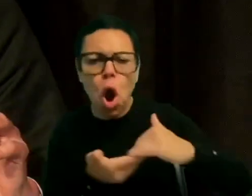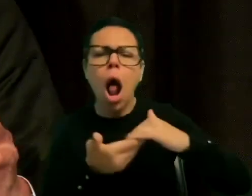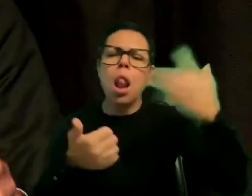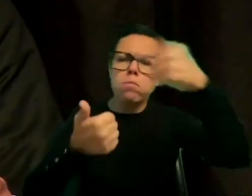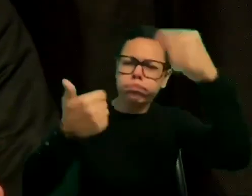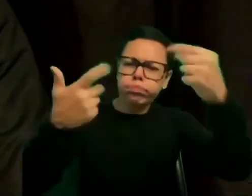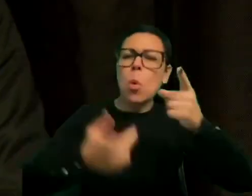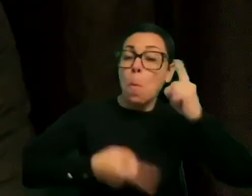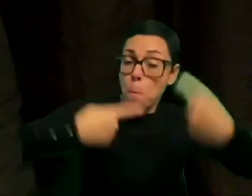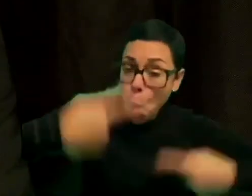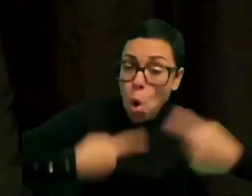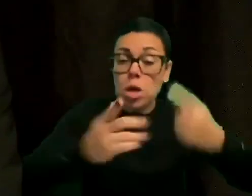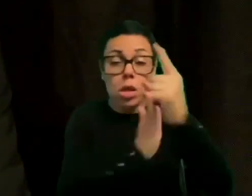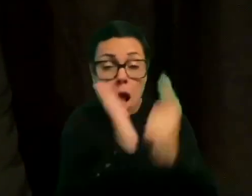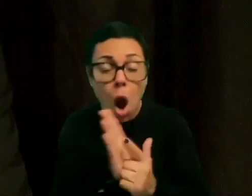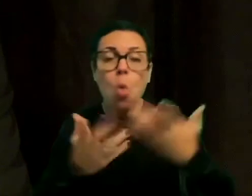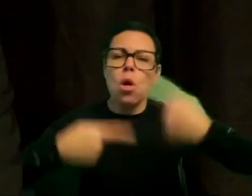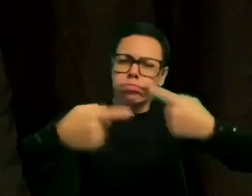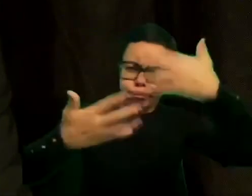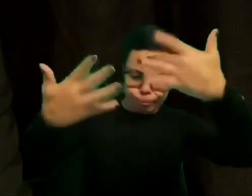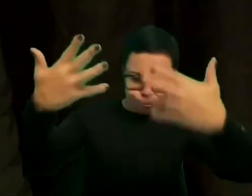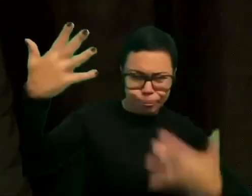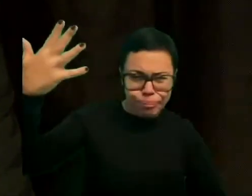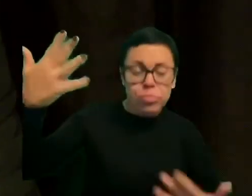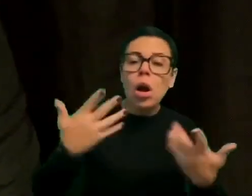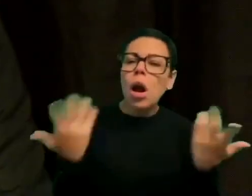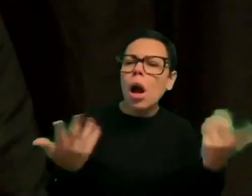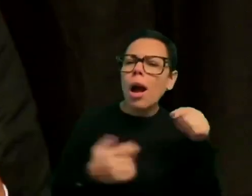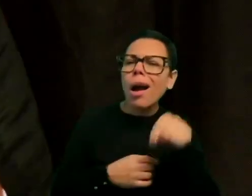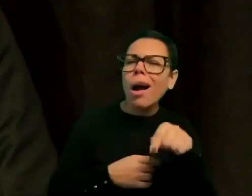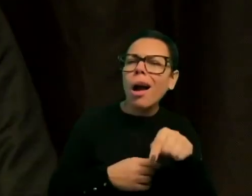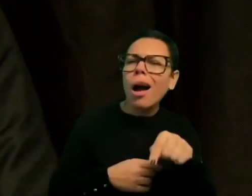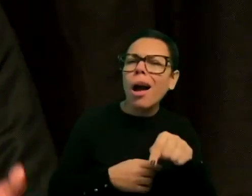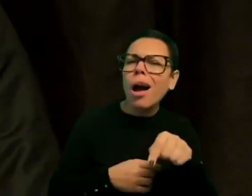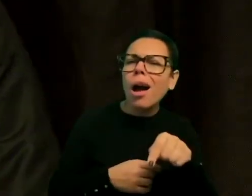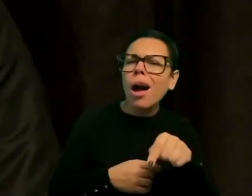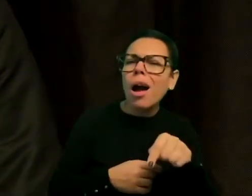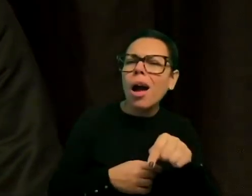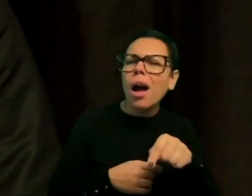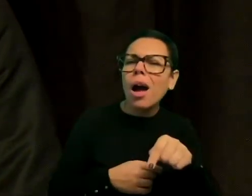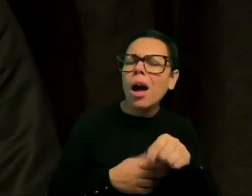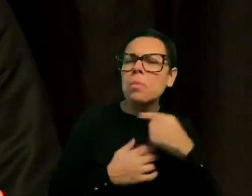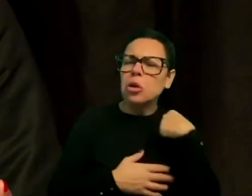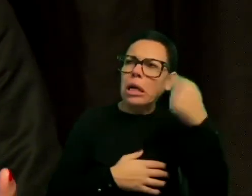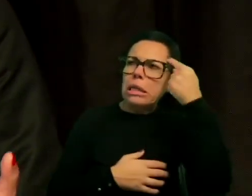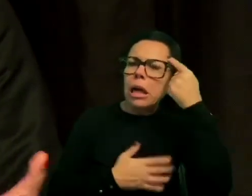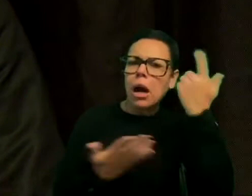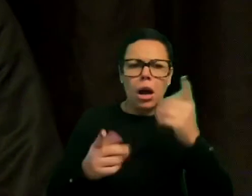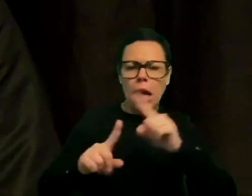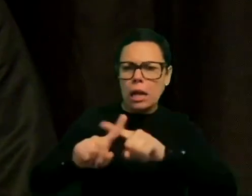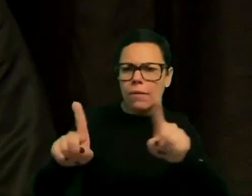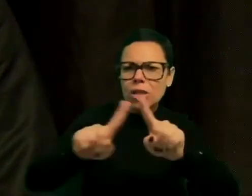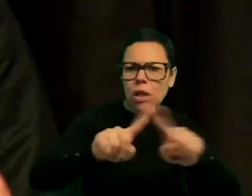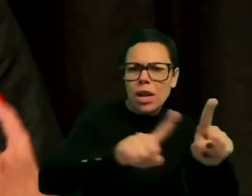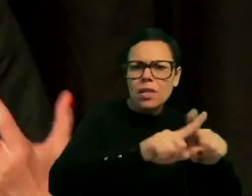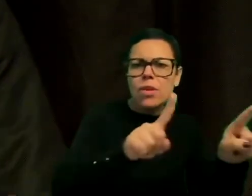that these goals often go in the same direction, or they go together. One of my favorite examples from gender budgeting is from